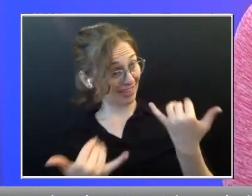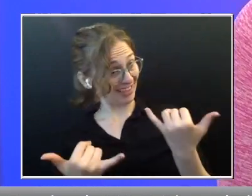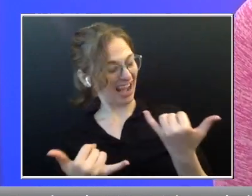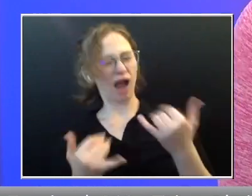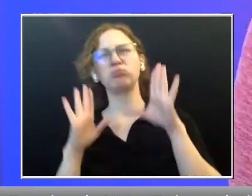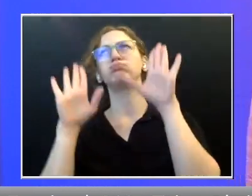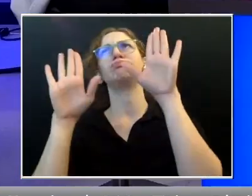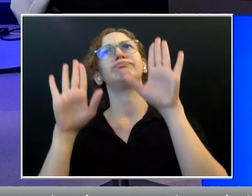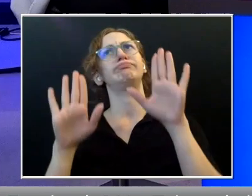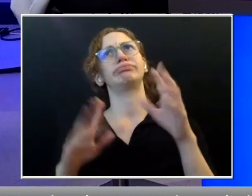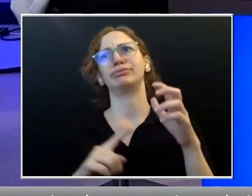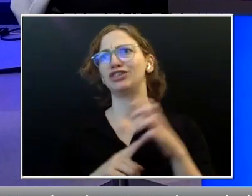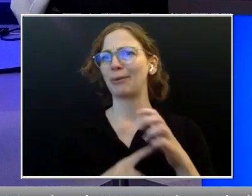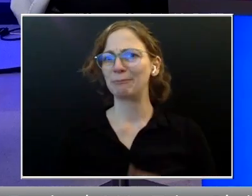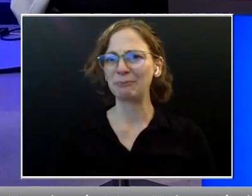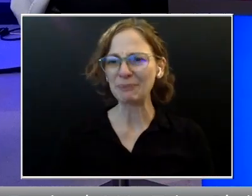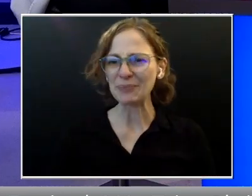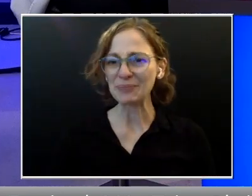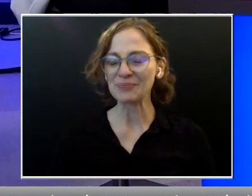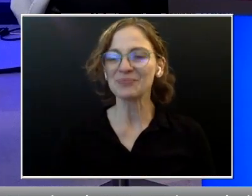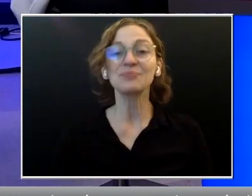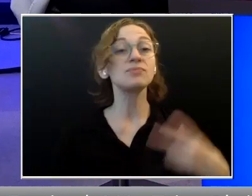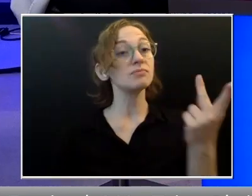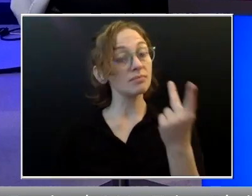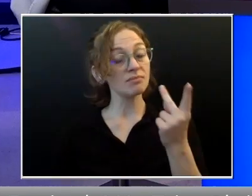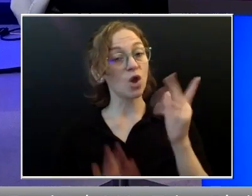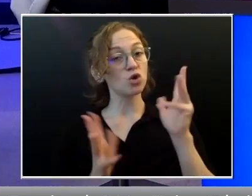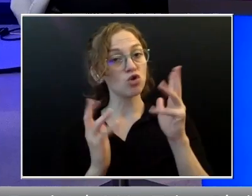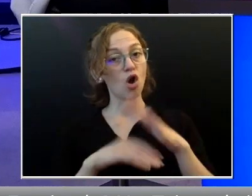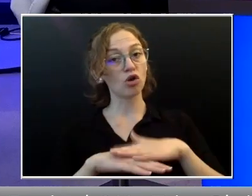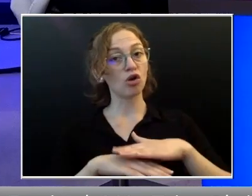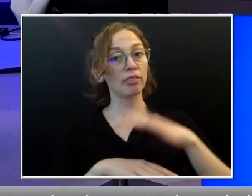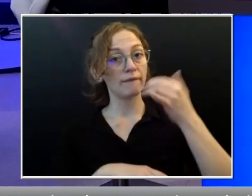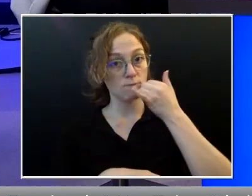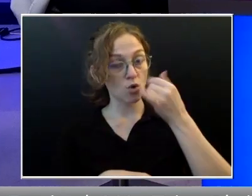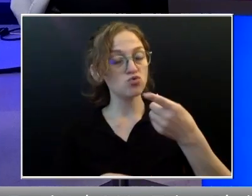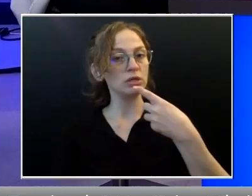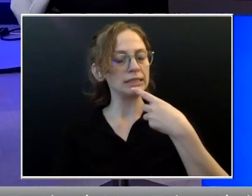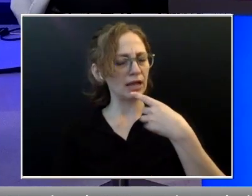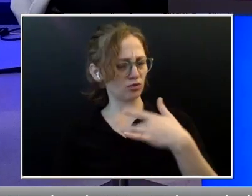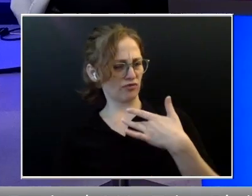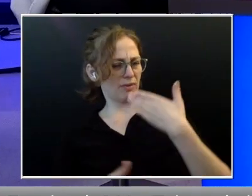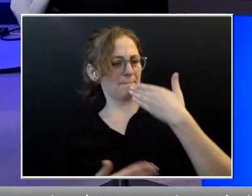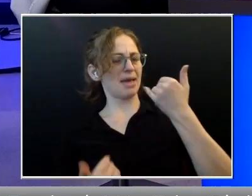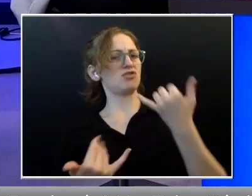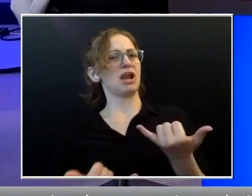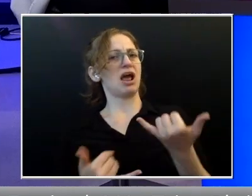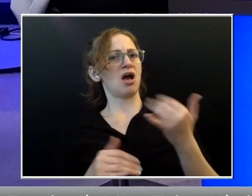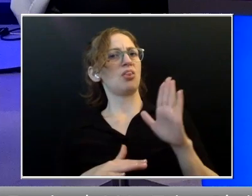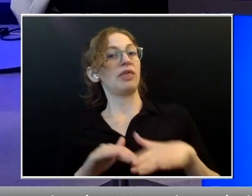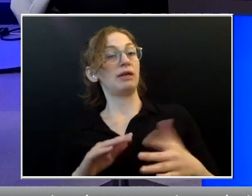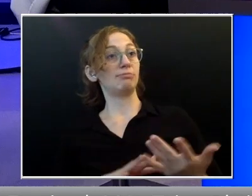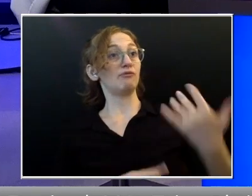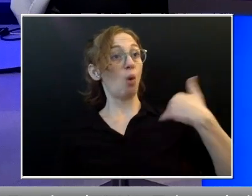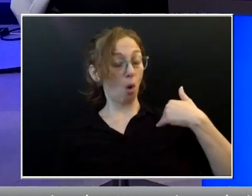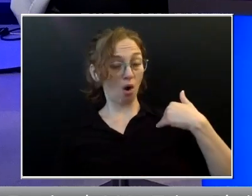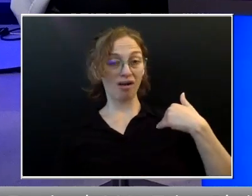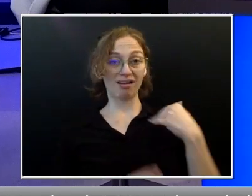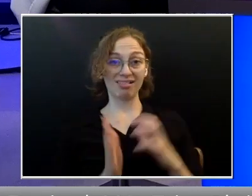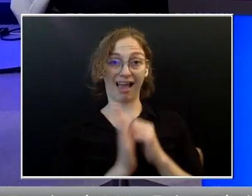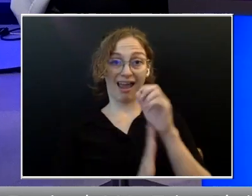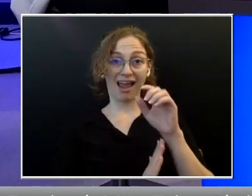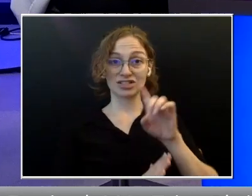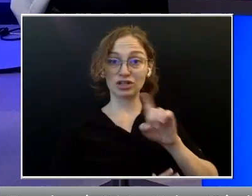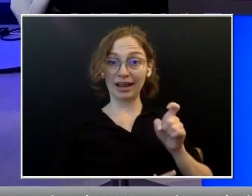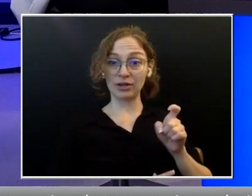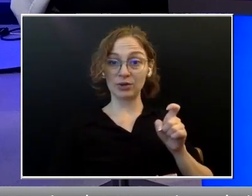we talked on the phone, you said you were feeling better now than you even were before you were diagnosed with cancer? Yes. Better absolutely. than you have in your whole